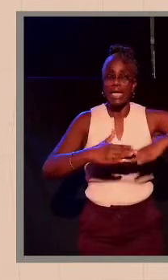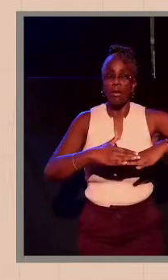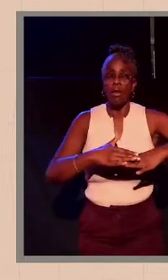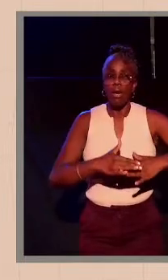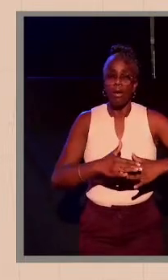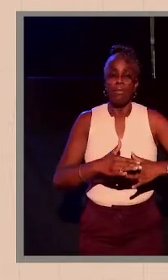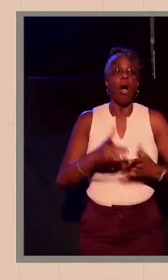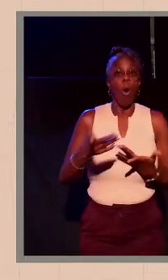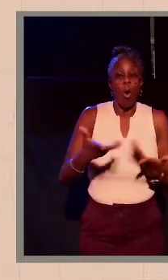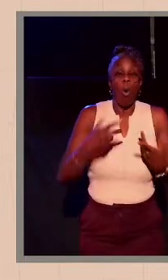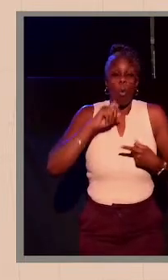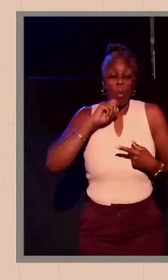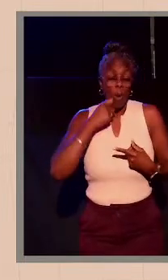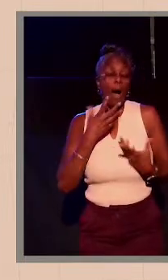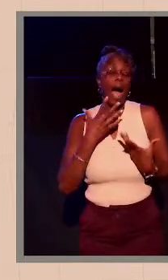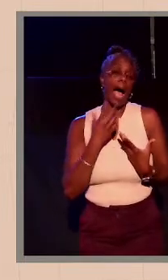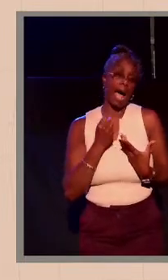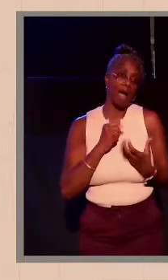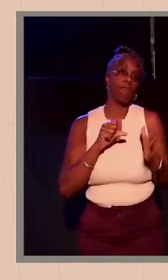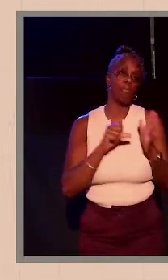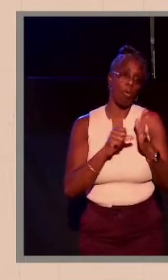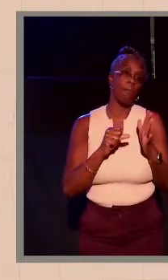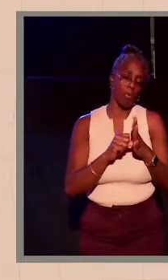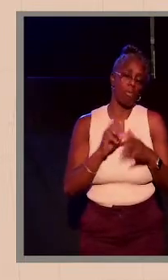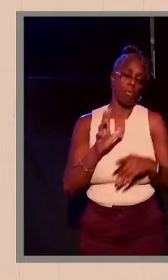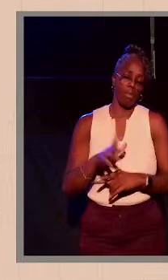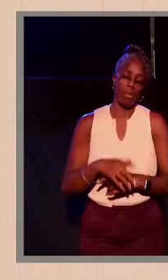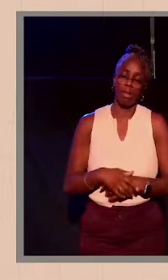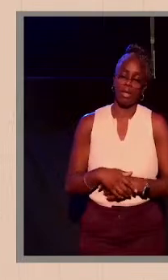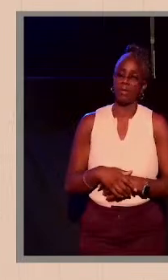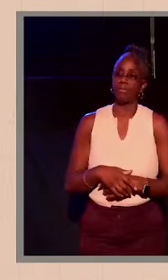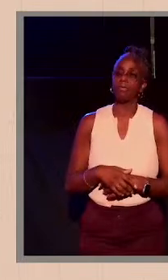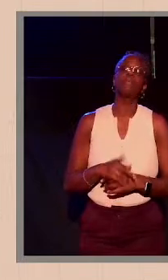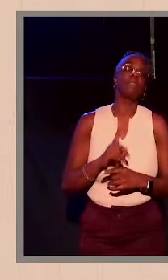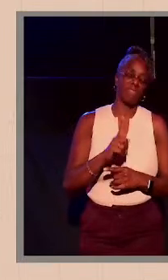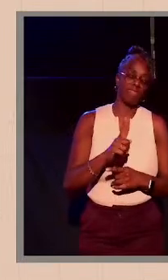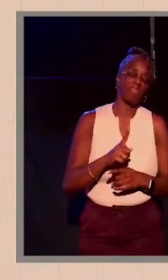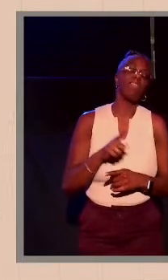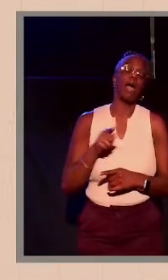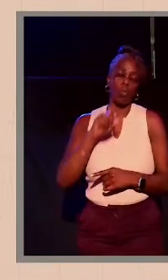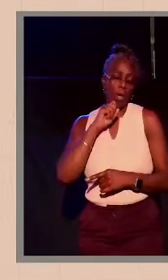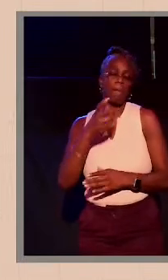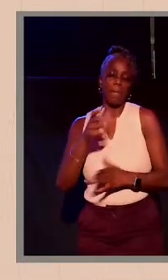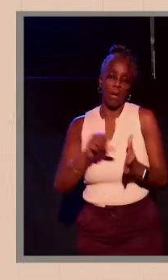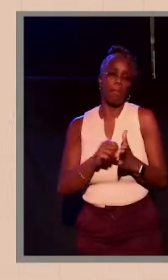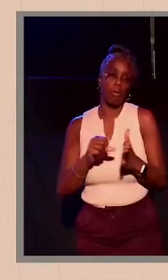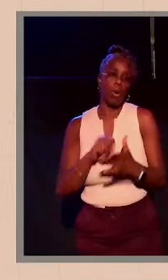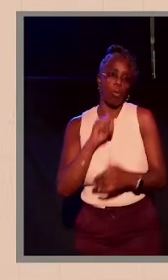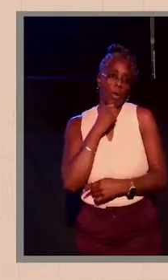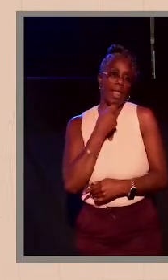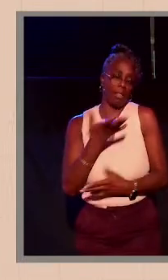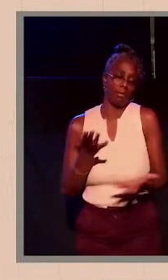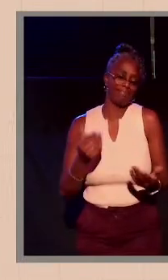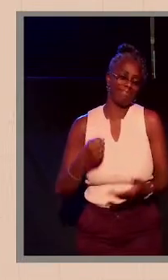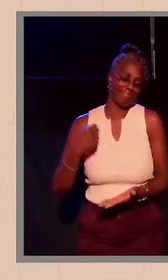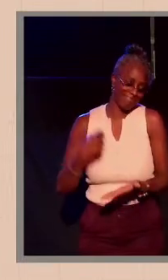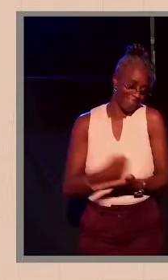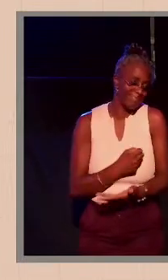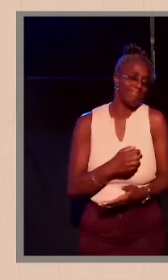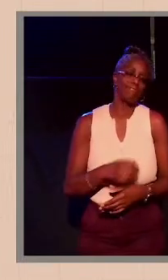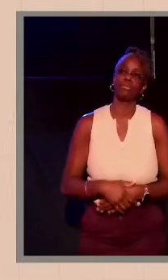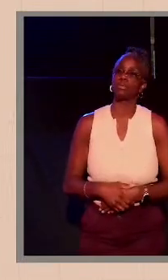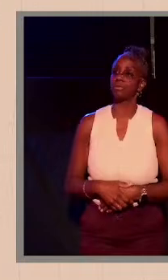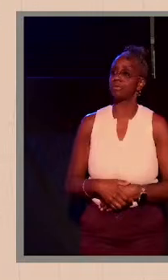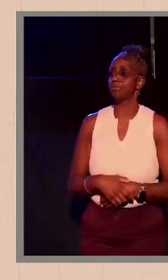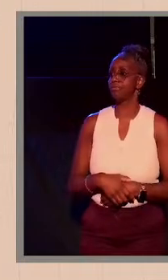amount of problems, I think. But you might, that's always going to be a problem, unfortunately, if there's a ton